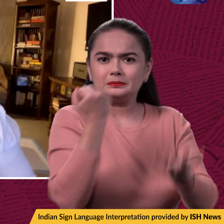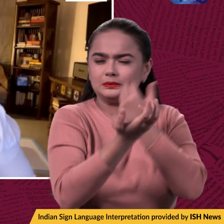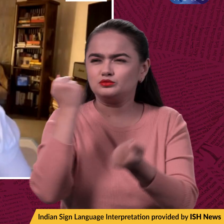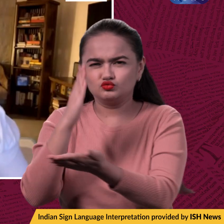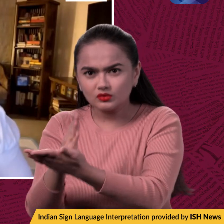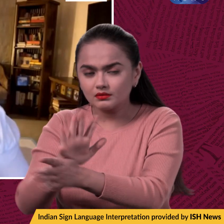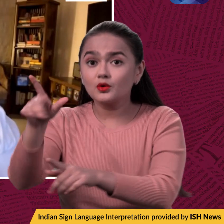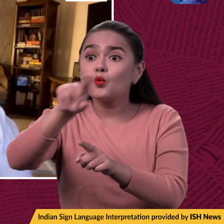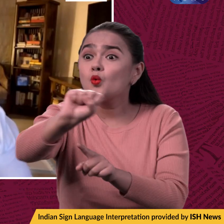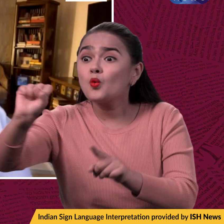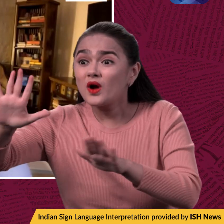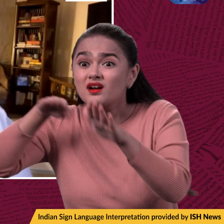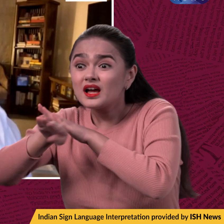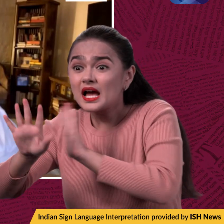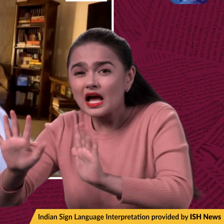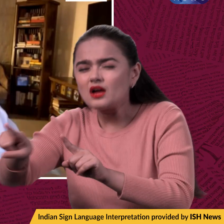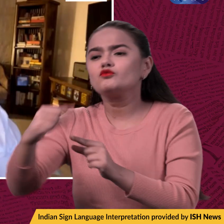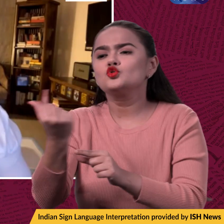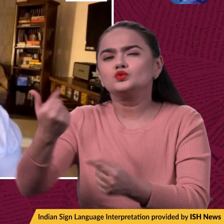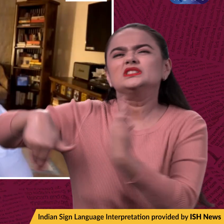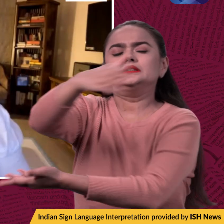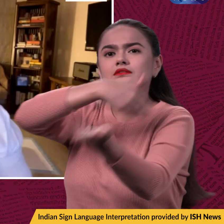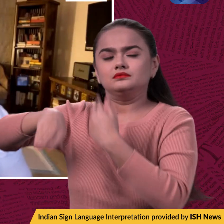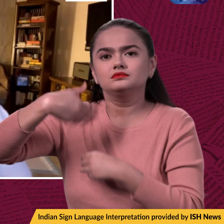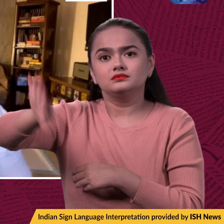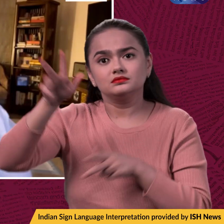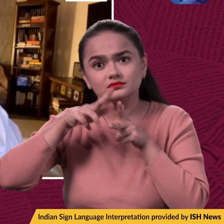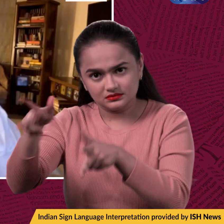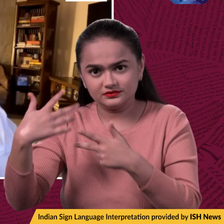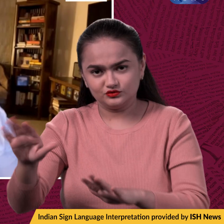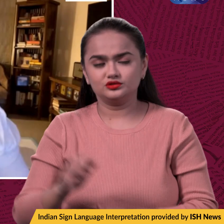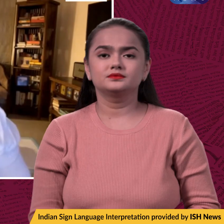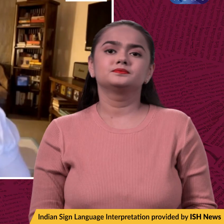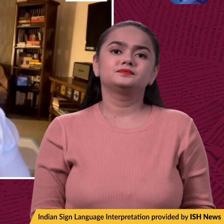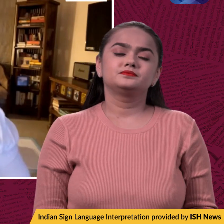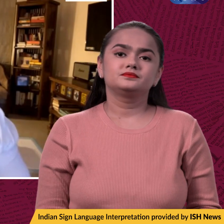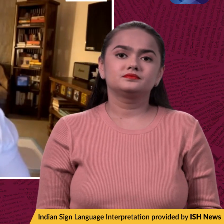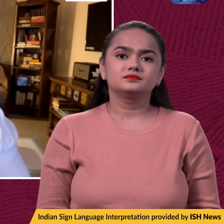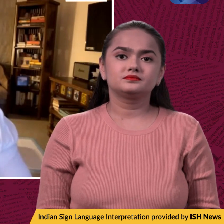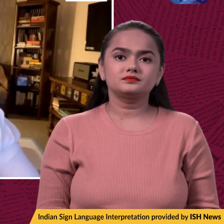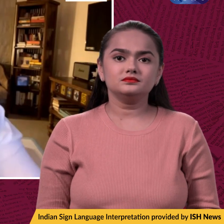stockpiles in a coordinated effort to lower global energy prices.